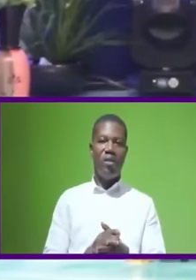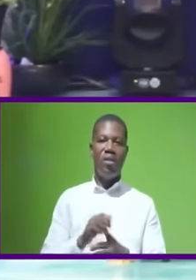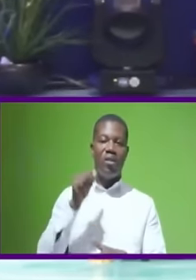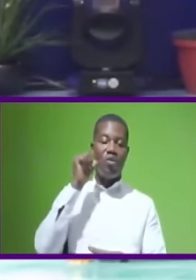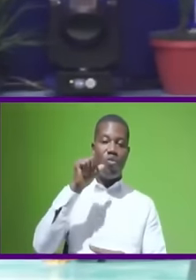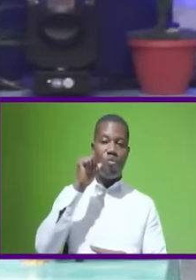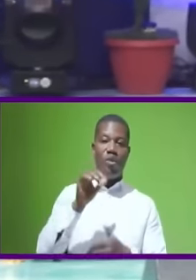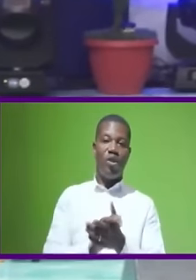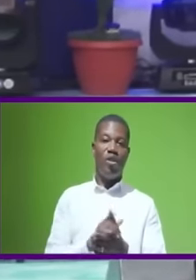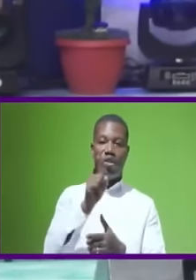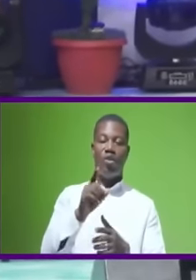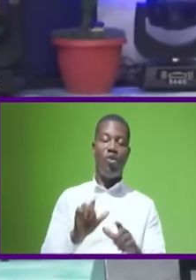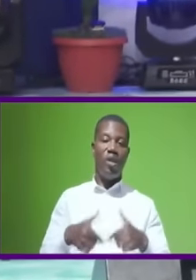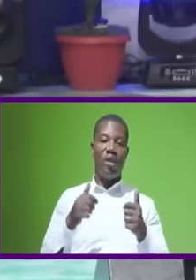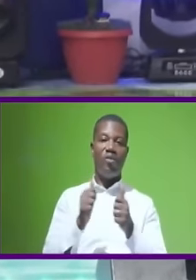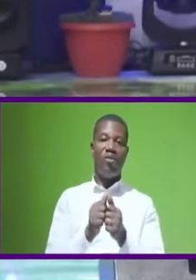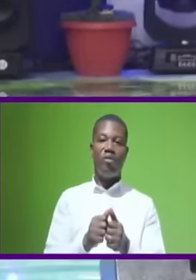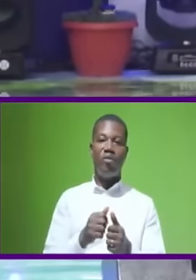Hallelujah.